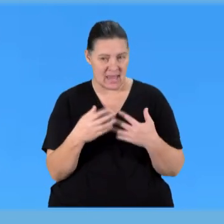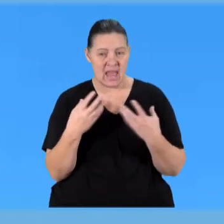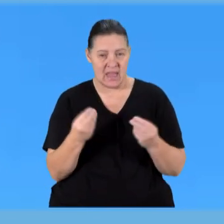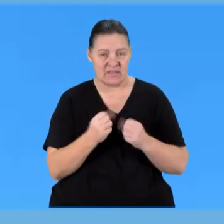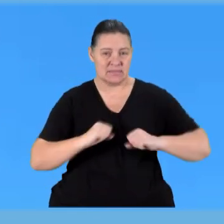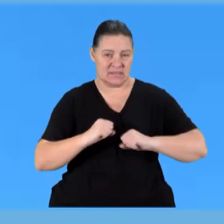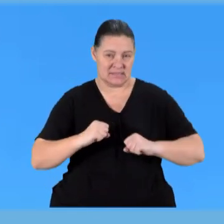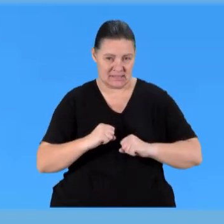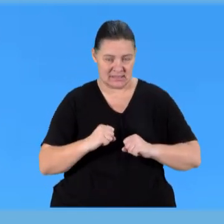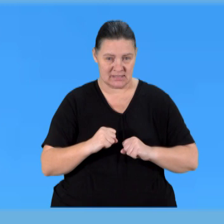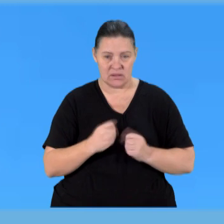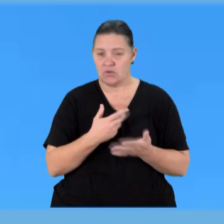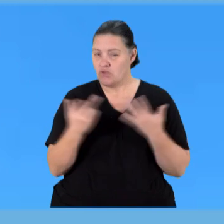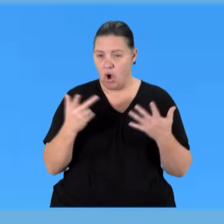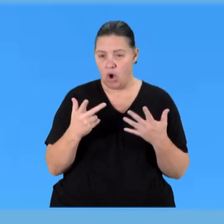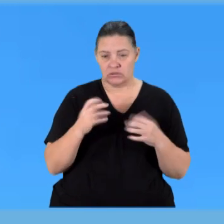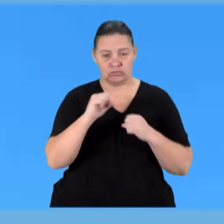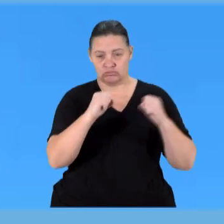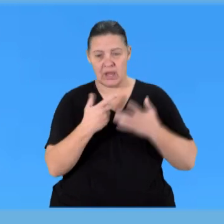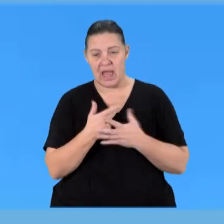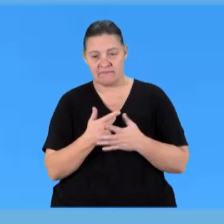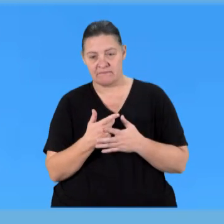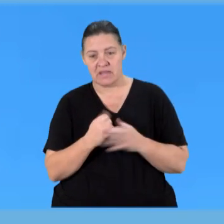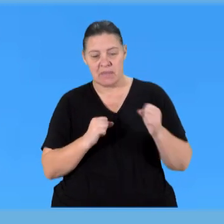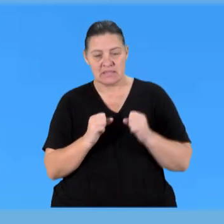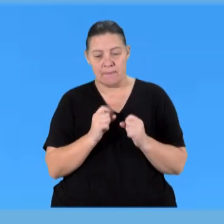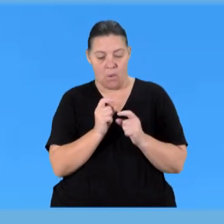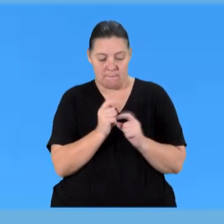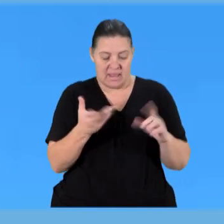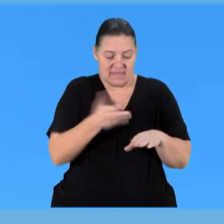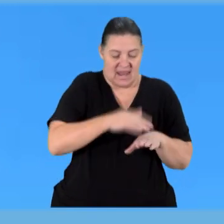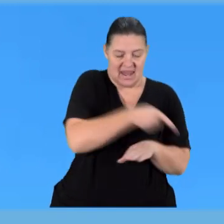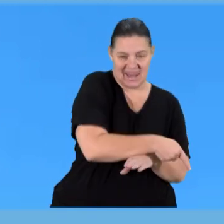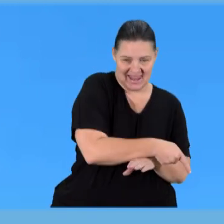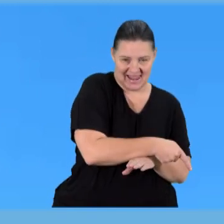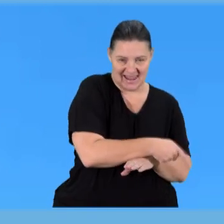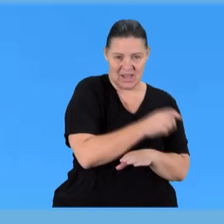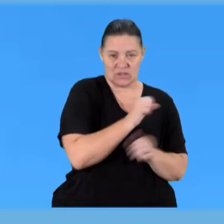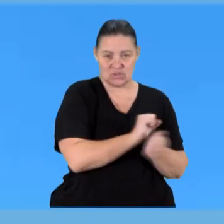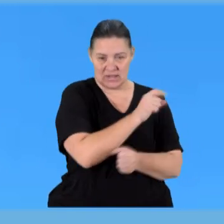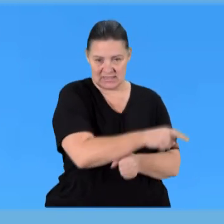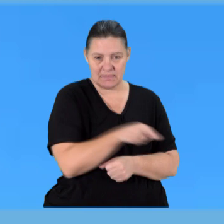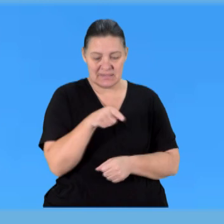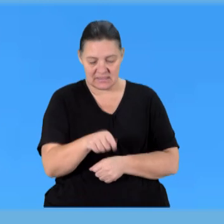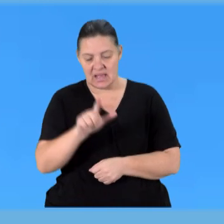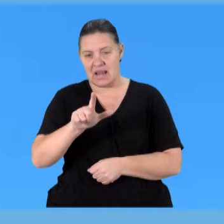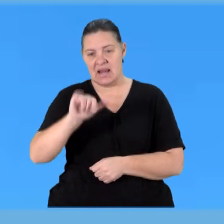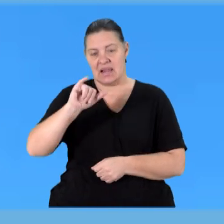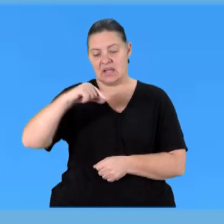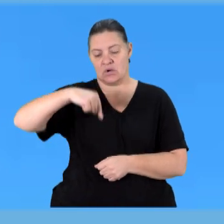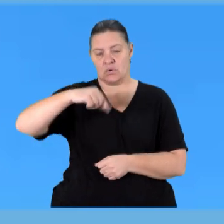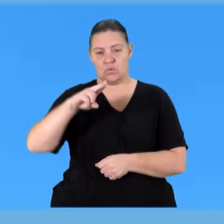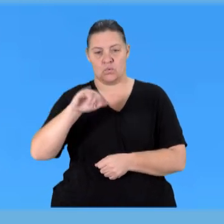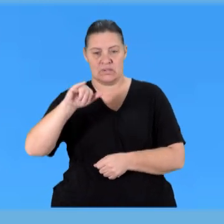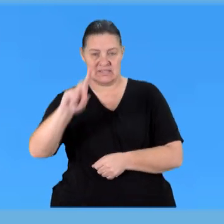that particular matter has spaces, it's not rigid, and the spaces are slightly bigger than the spaces in a solid phase.